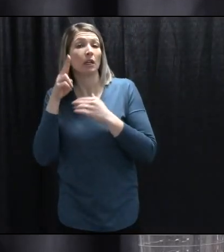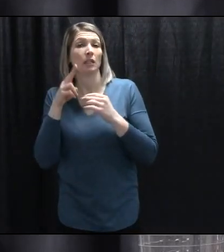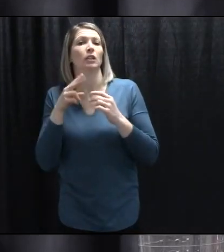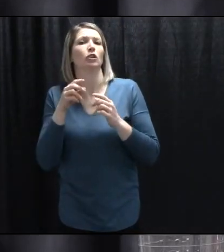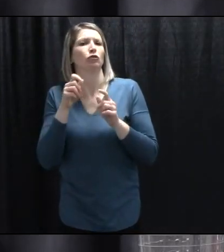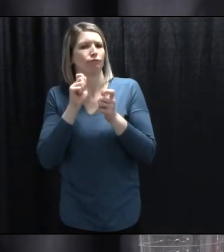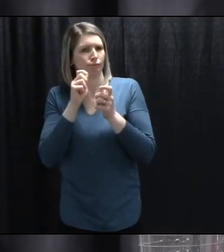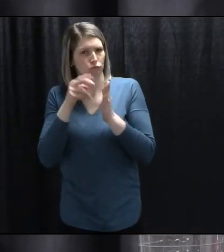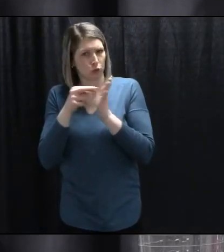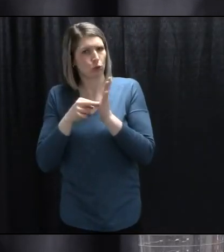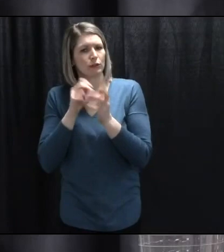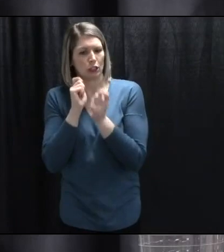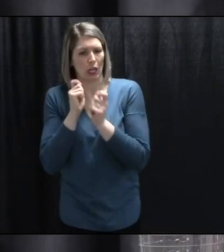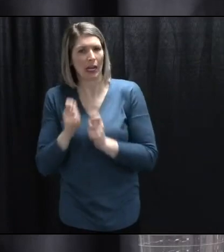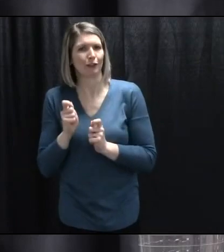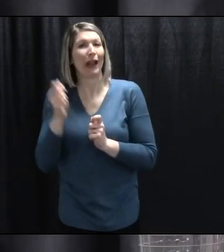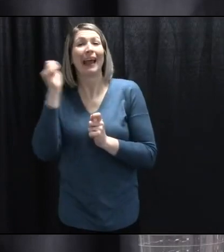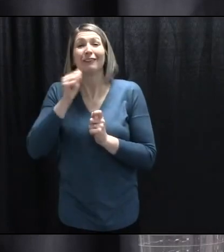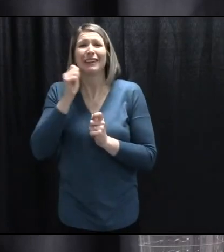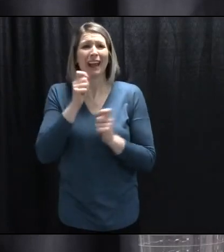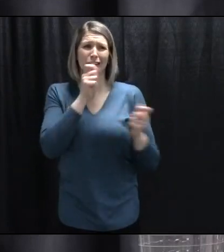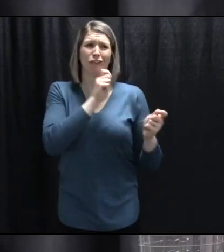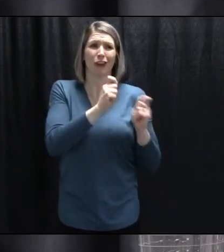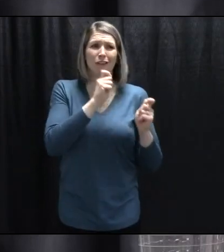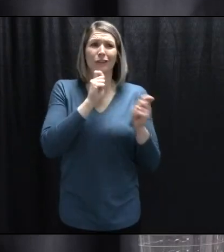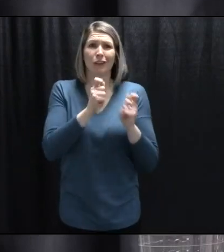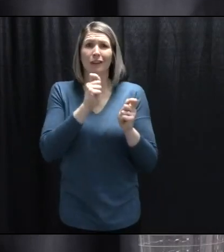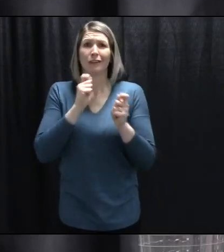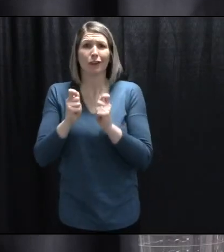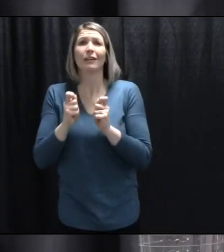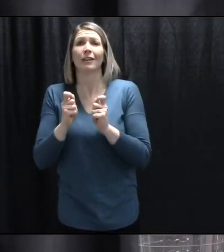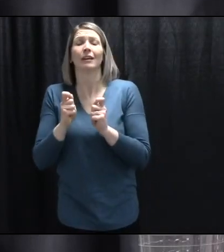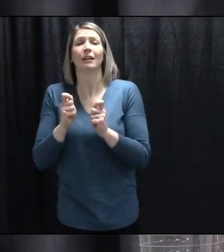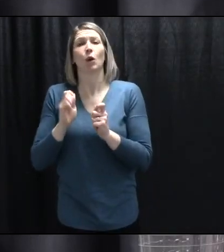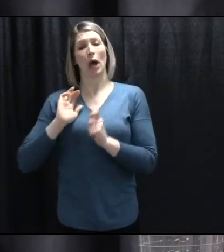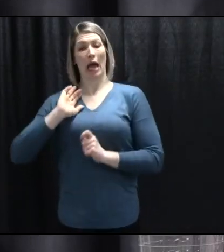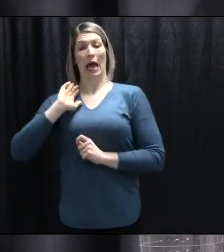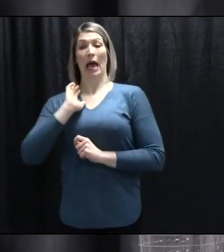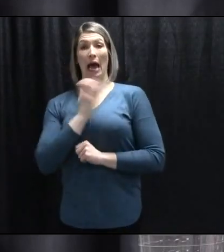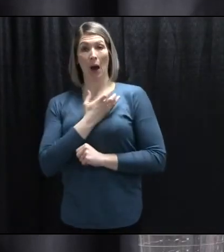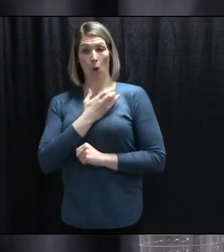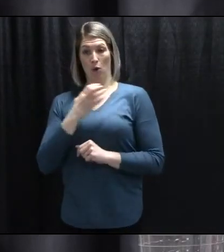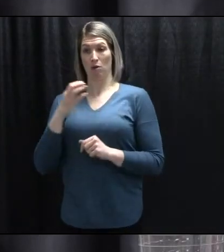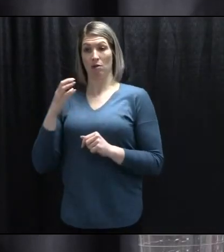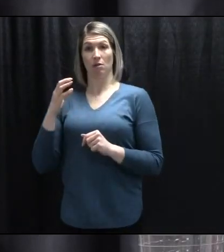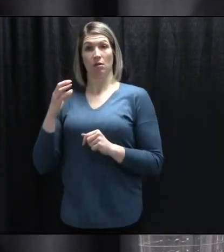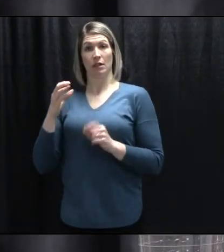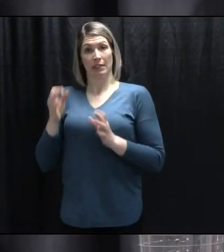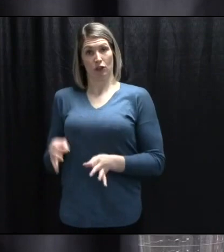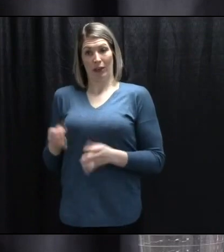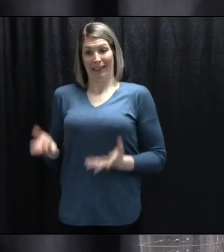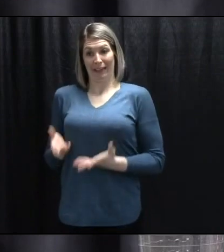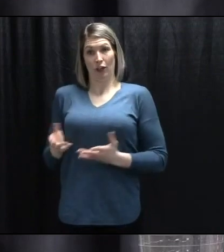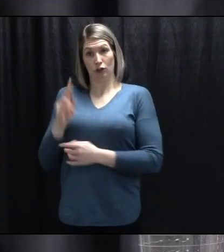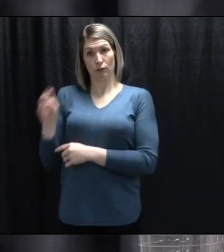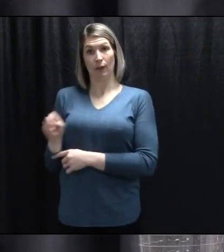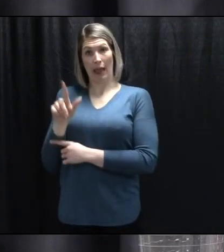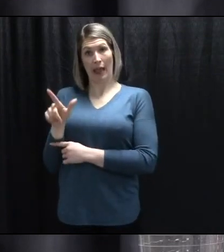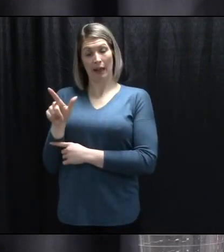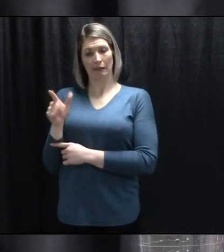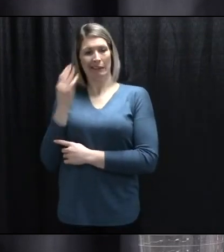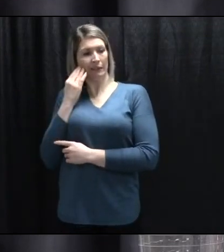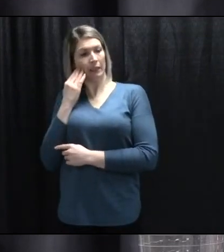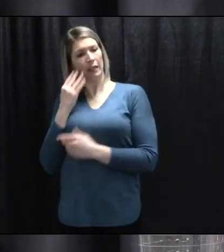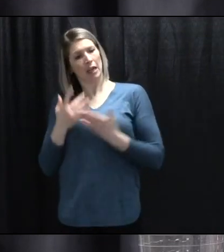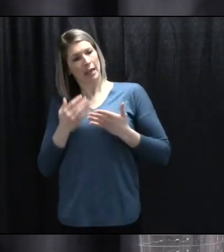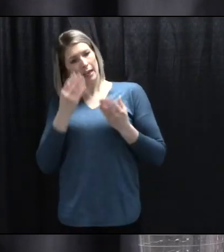that we're using at the moment to base our evidence, our decisions on, are based on the latest evidence that